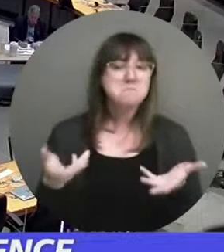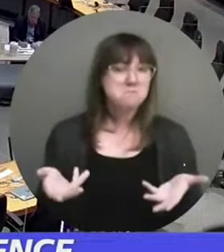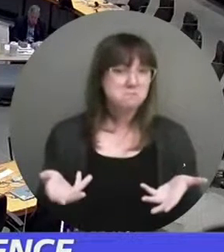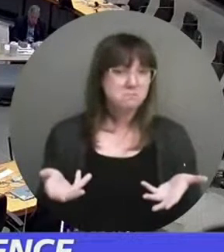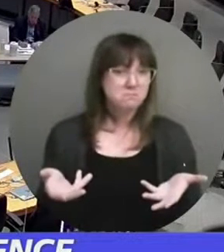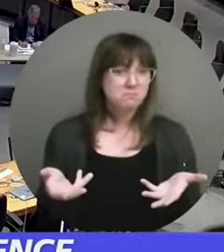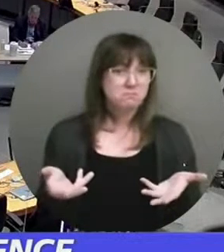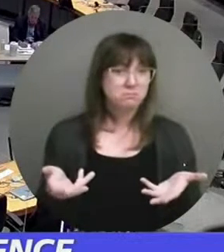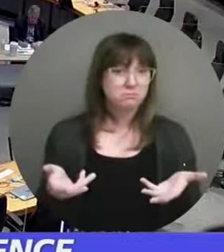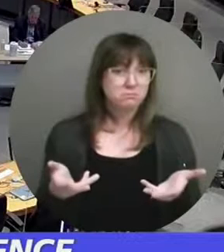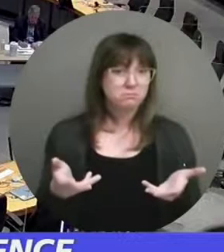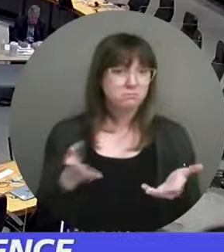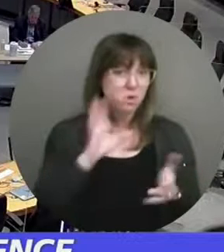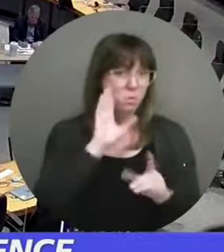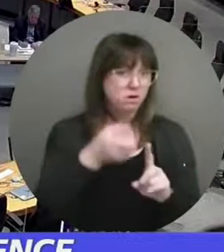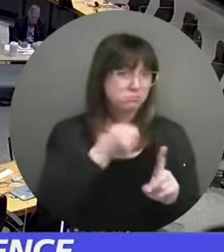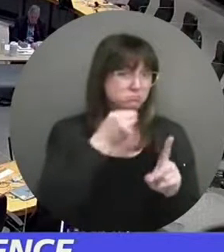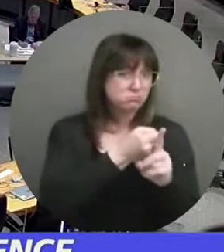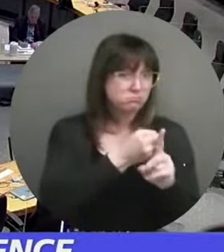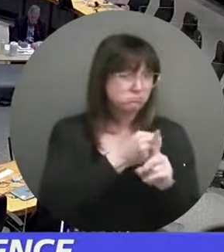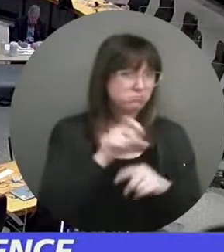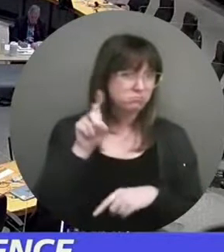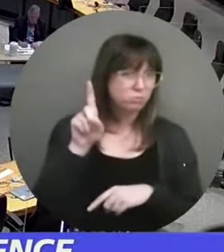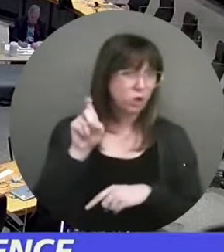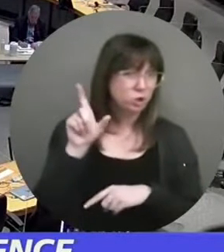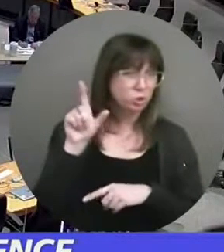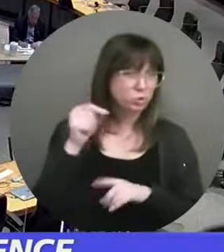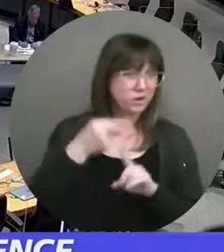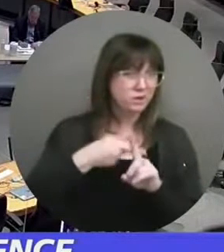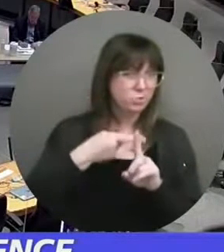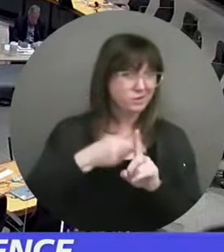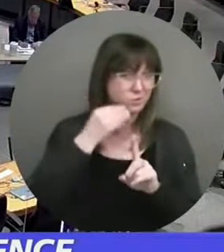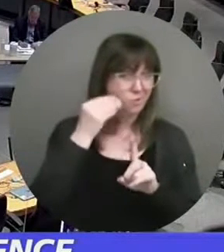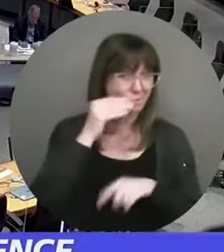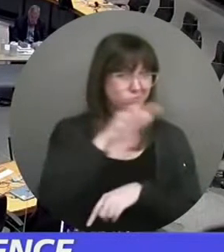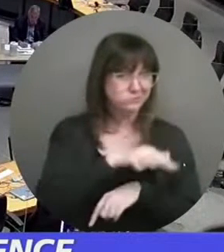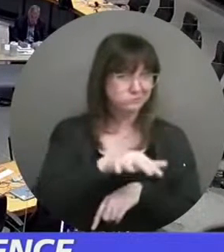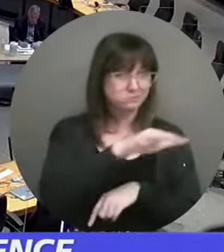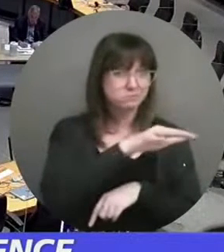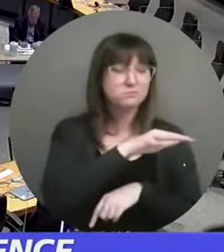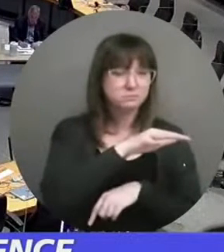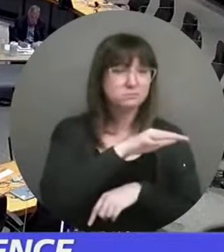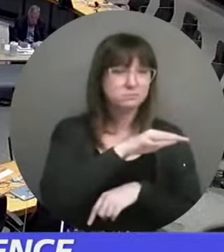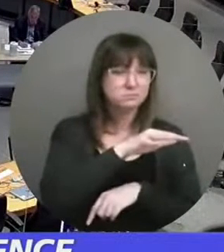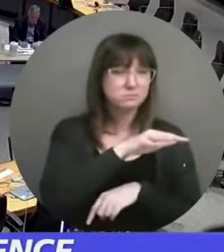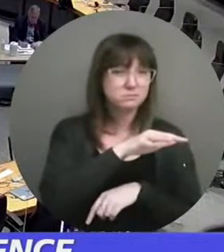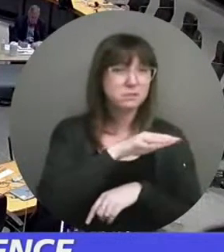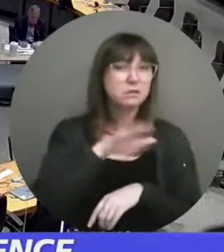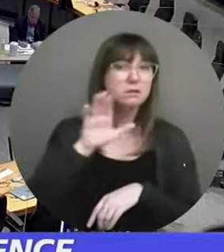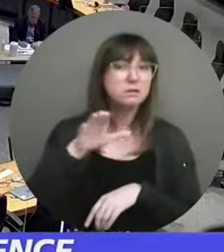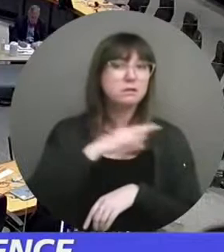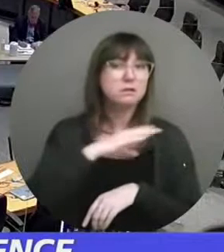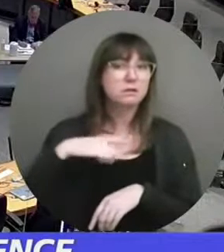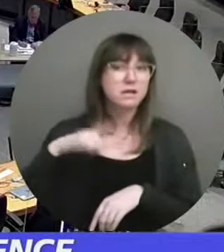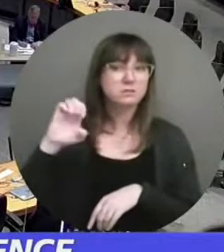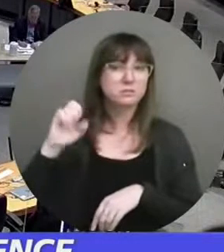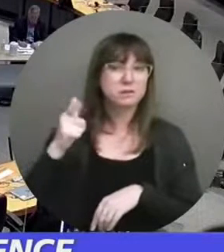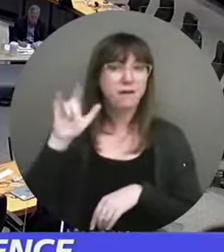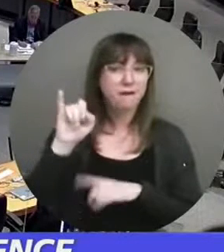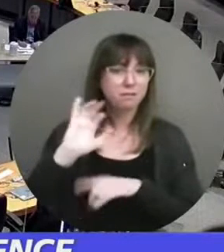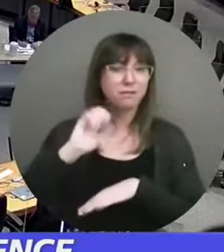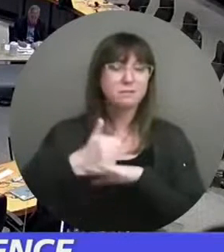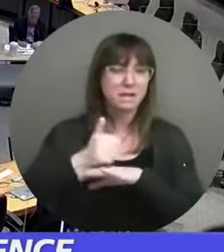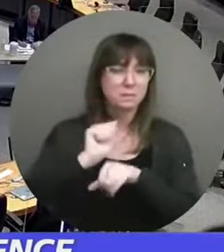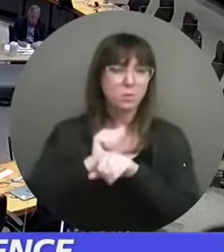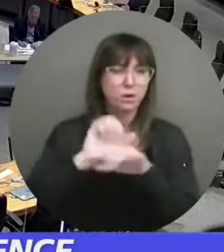potential impacts to about 120 rental homes there, and Councillor Eglai is establishing a working group to help mitigate the impacts